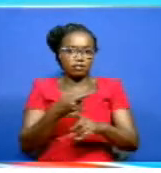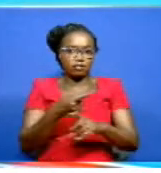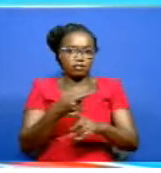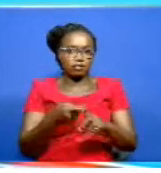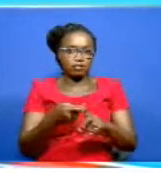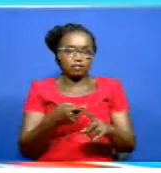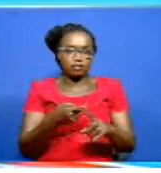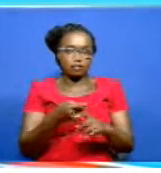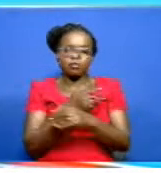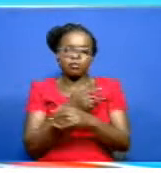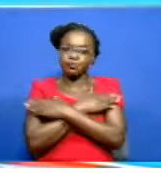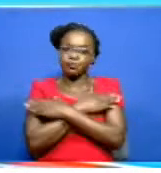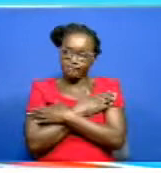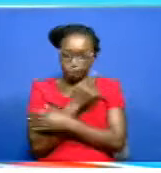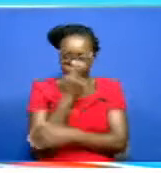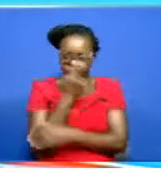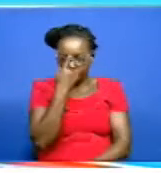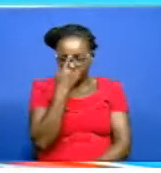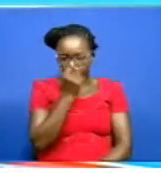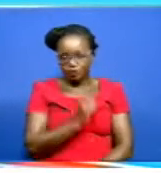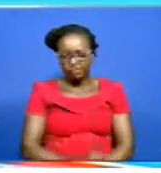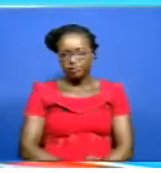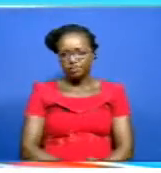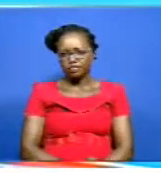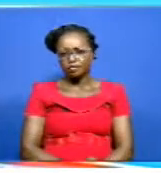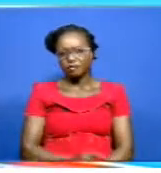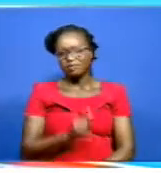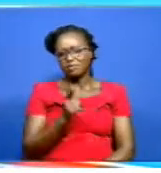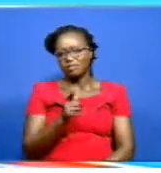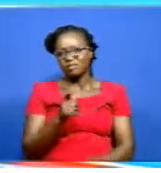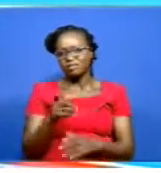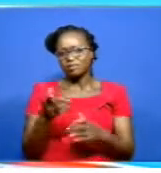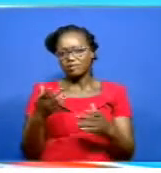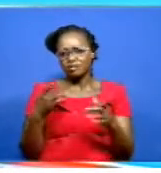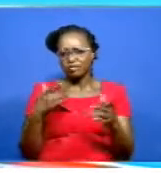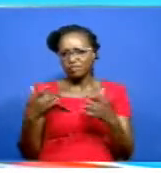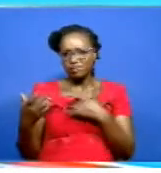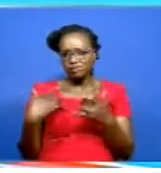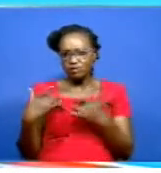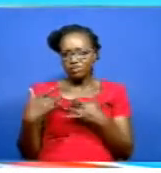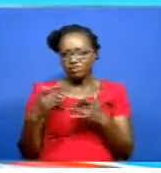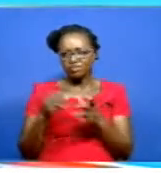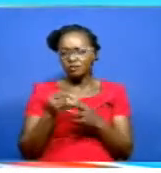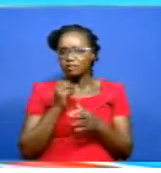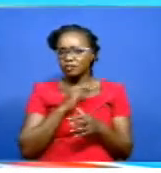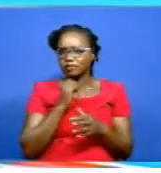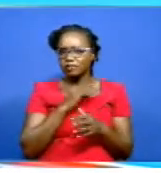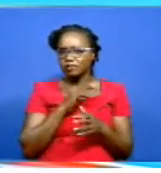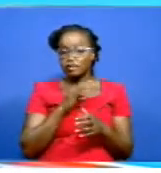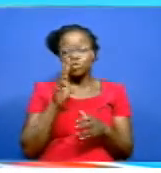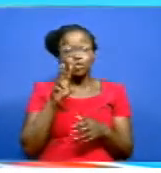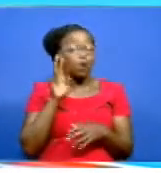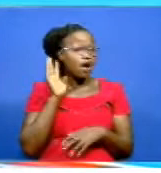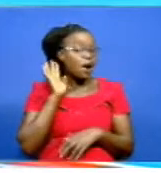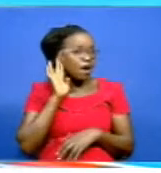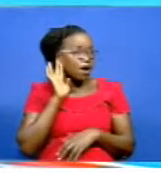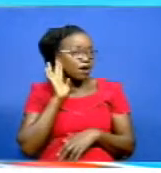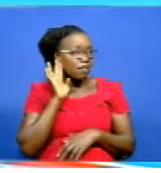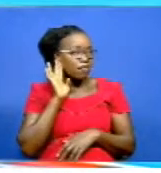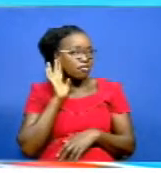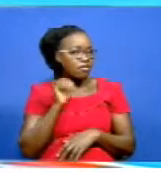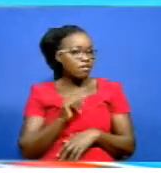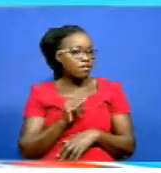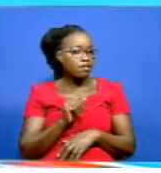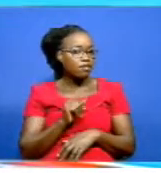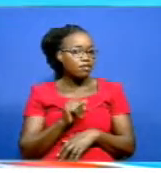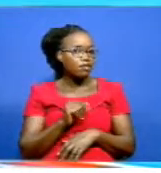friends. But have you received any concerns, or have you had any concerns raised just the